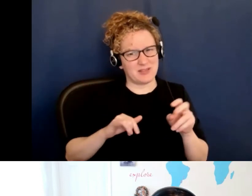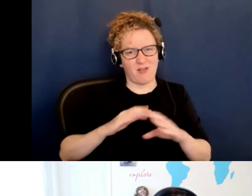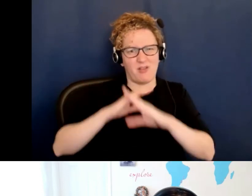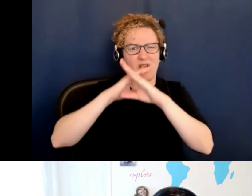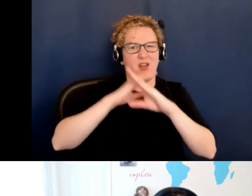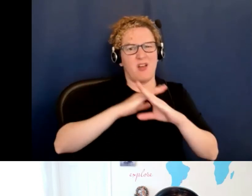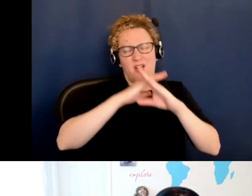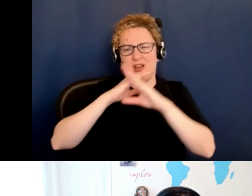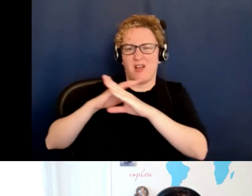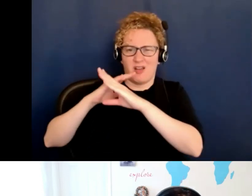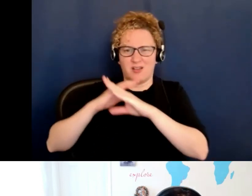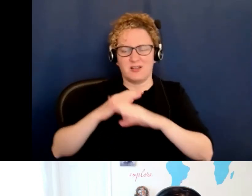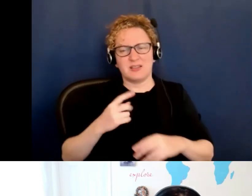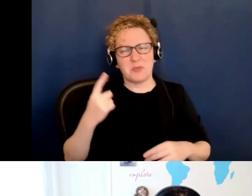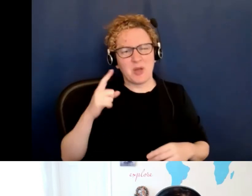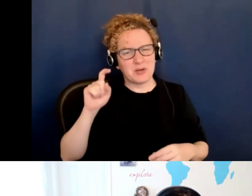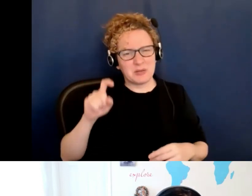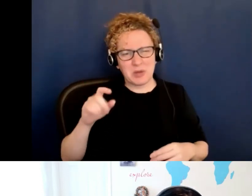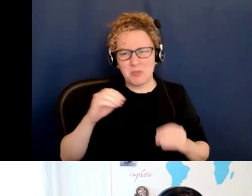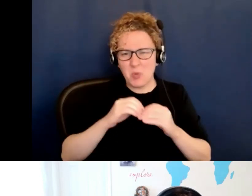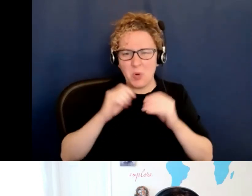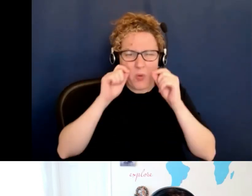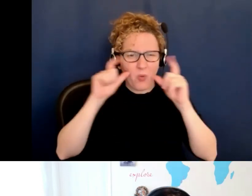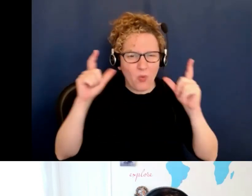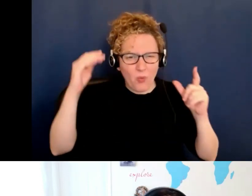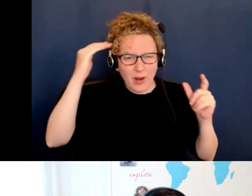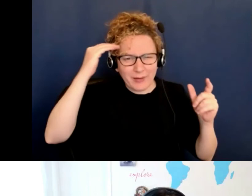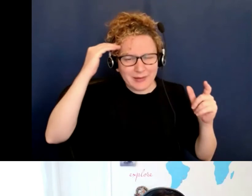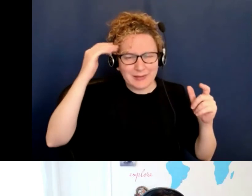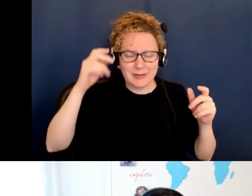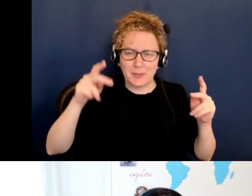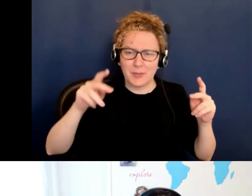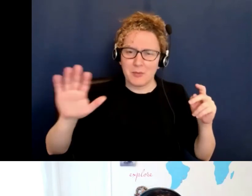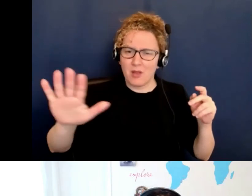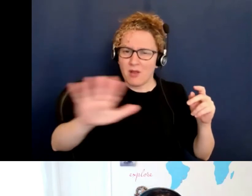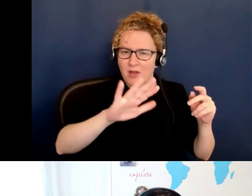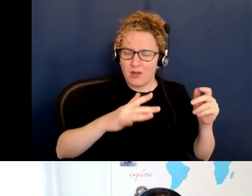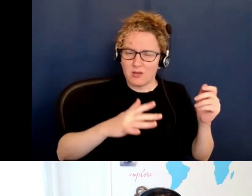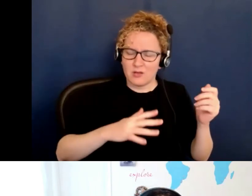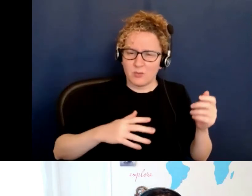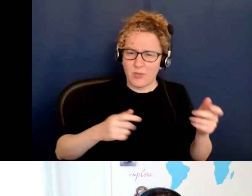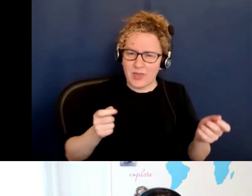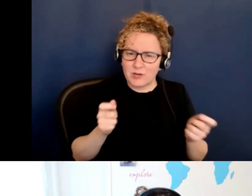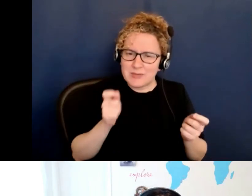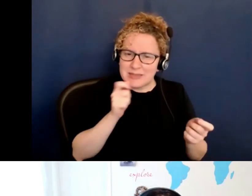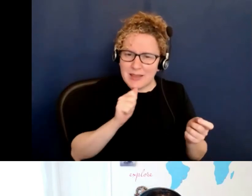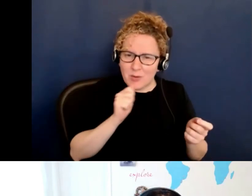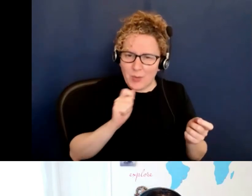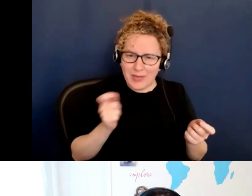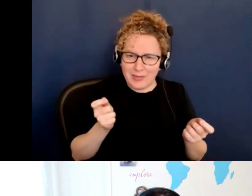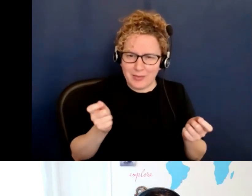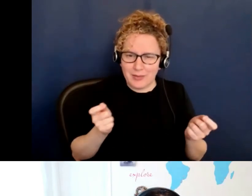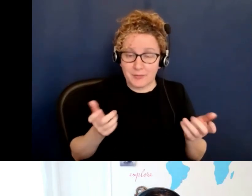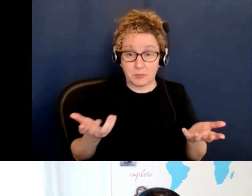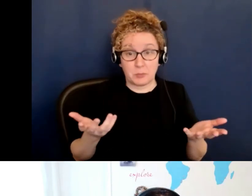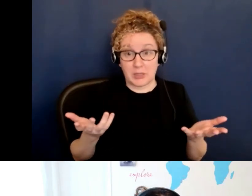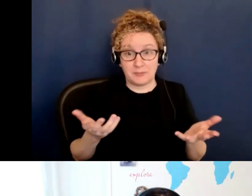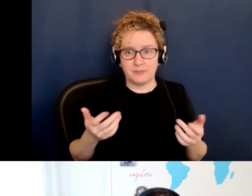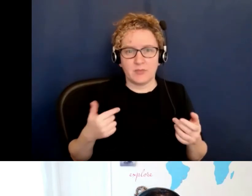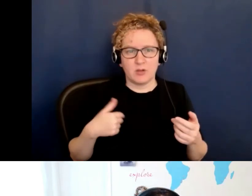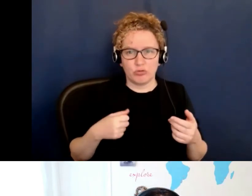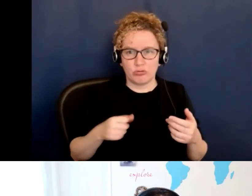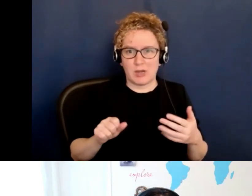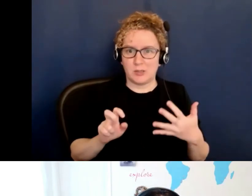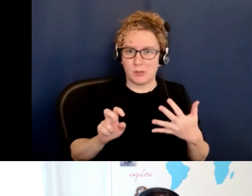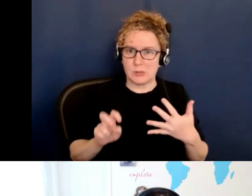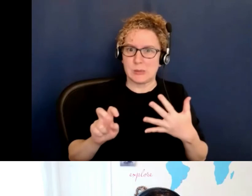think somehow there should be awareness of what people are kind of dealing with as we kind of try to climb the